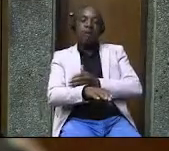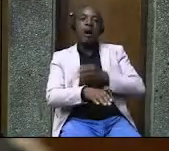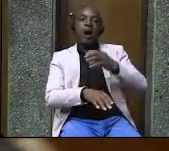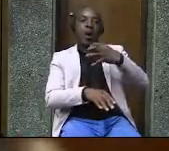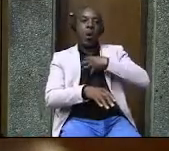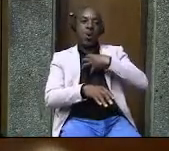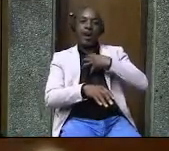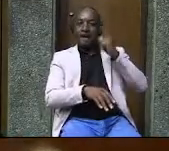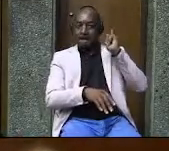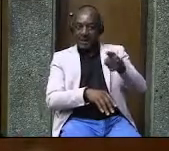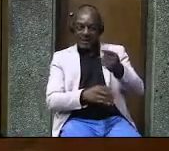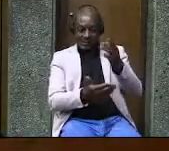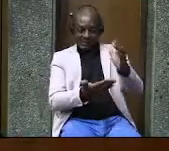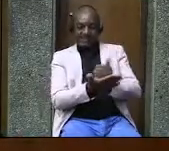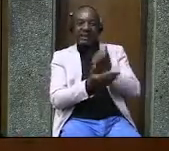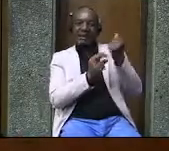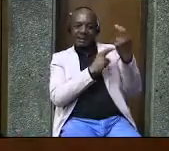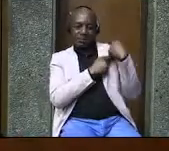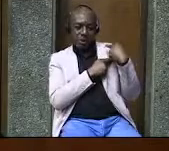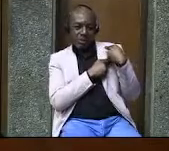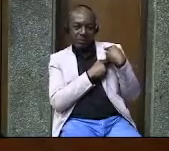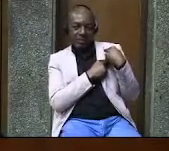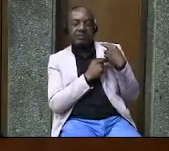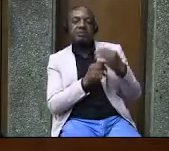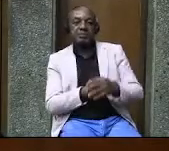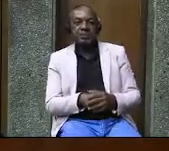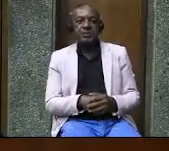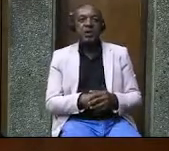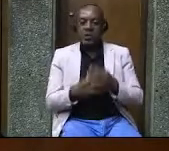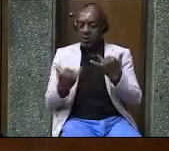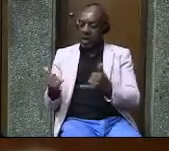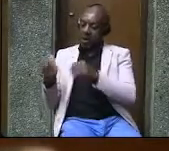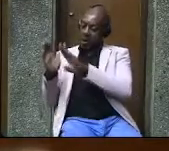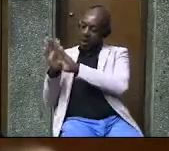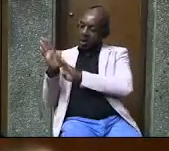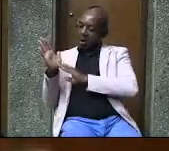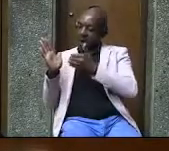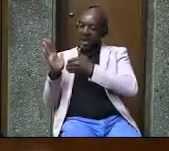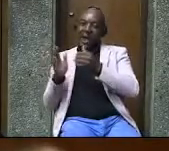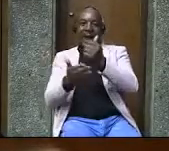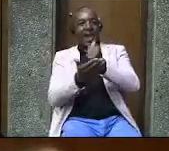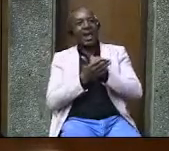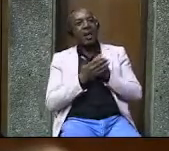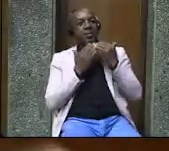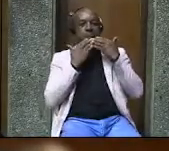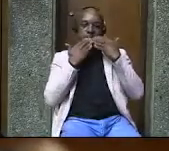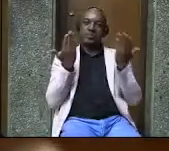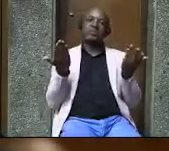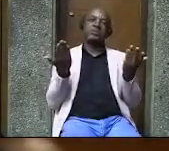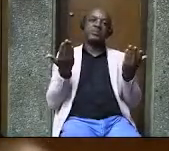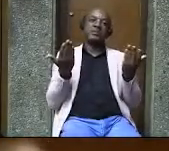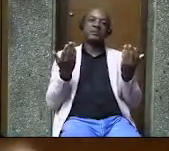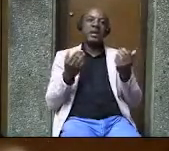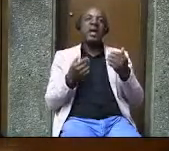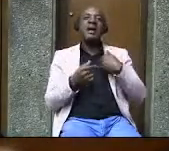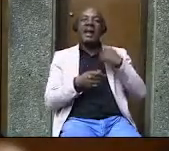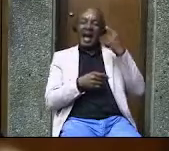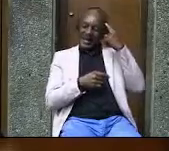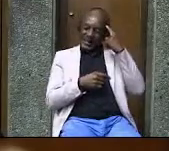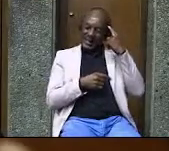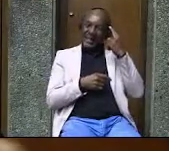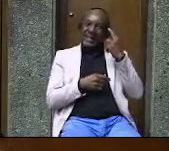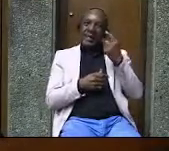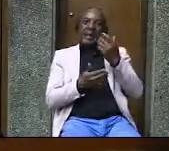this, in essence, becomes unfair. I would suggest that it read, open quote, or